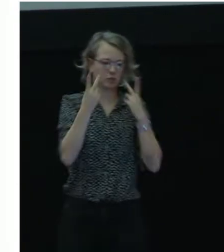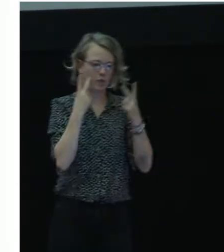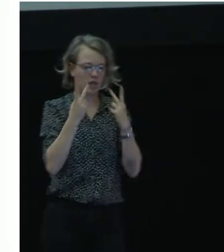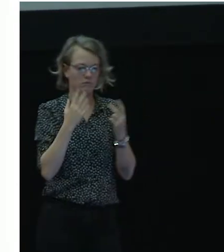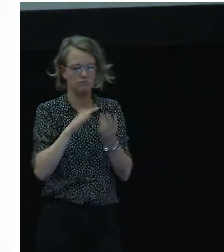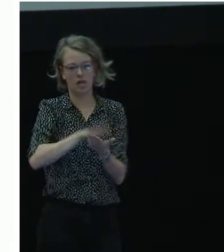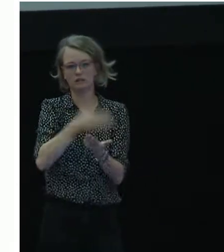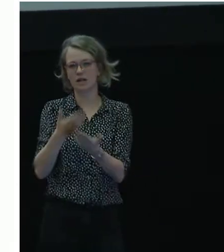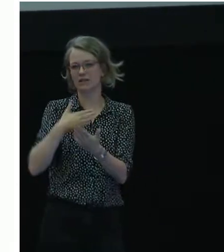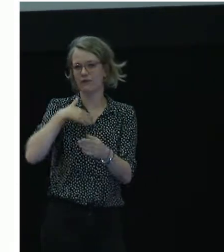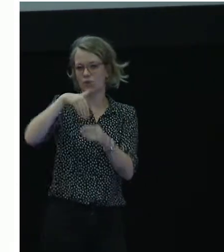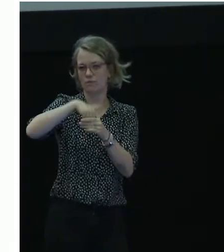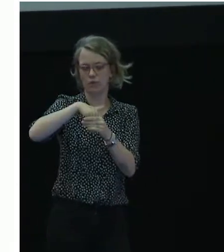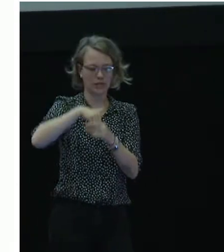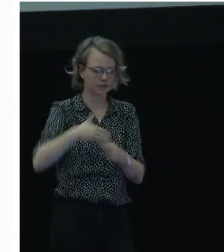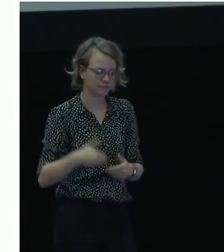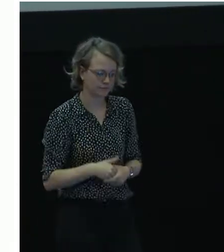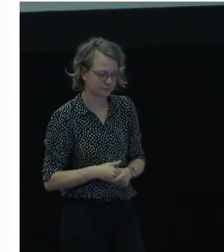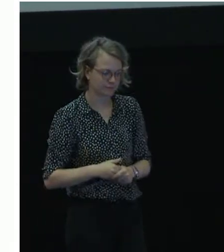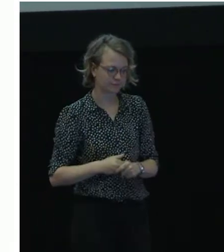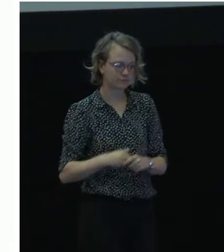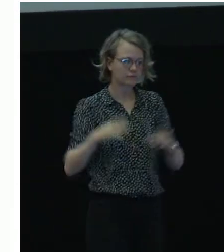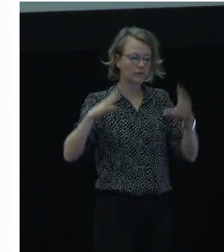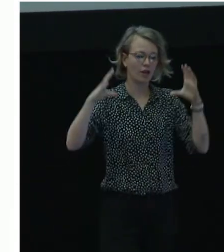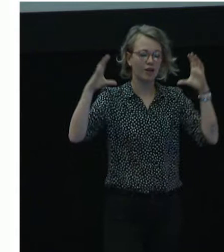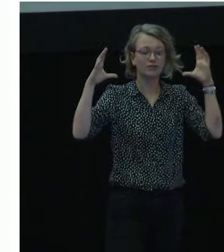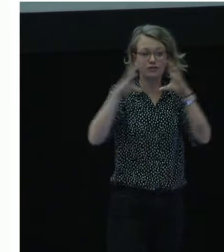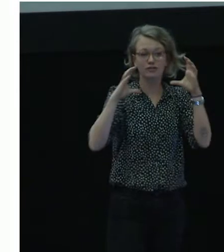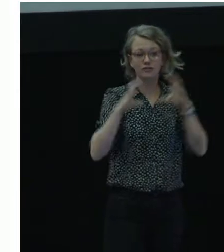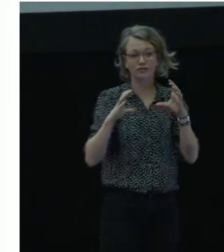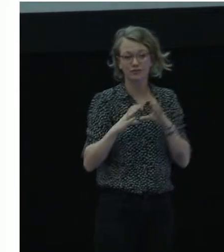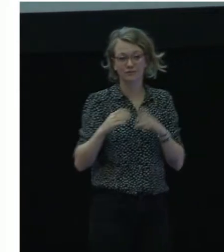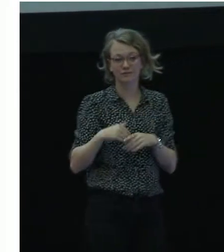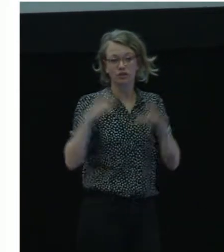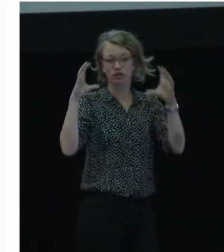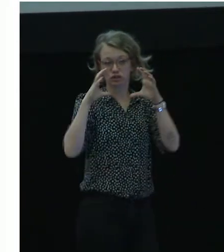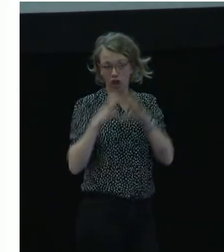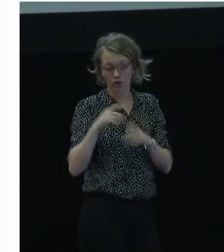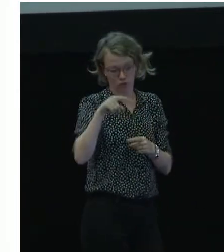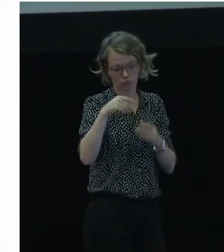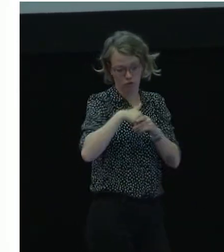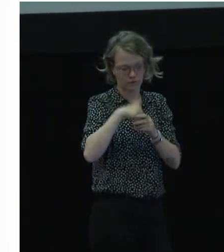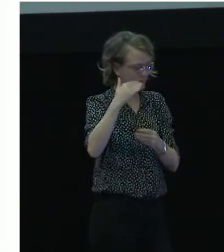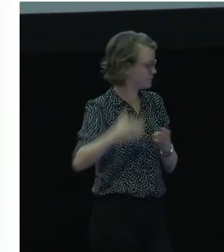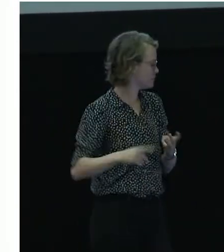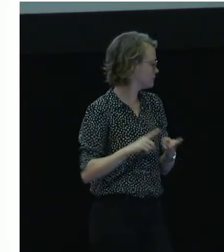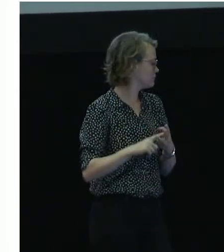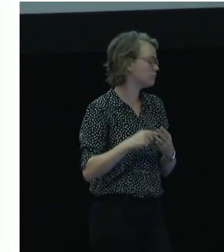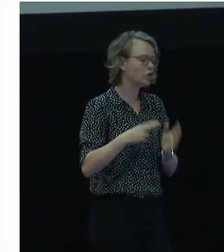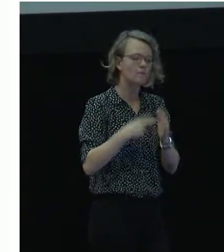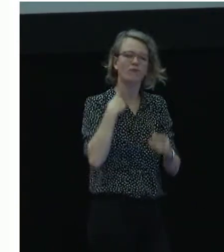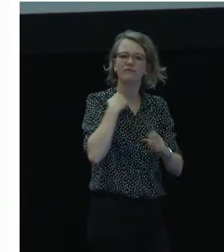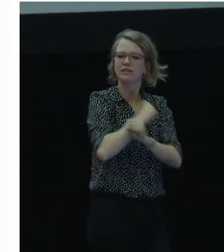Use images, diagrams, multimedia for visual translation of your content. Chunk your